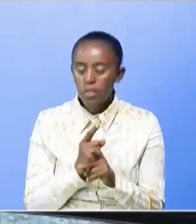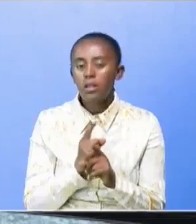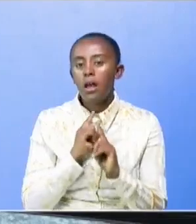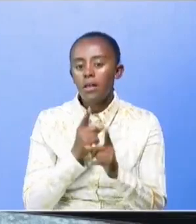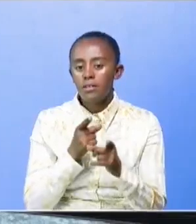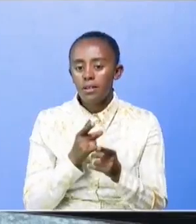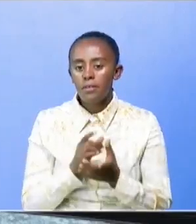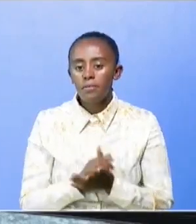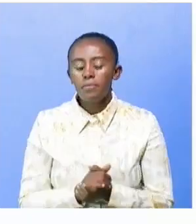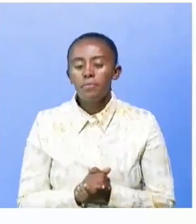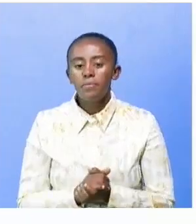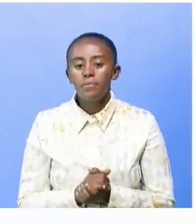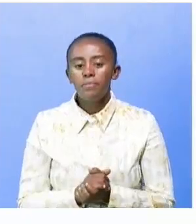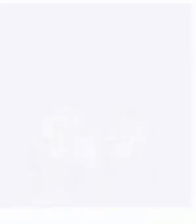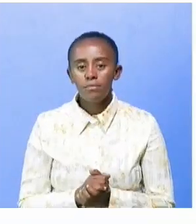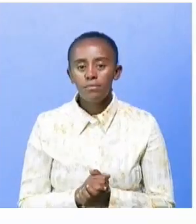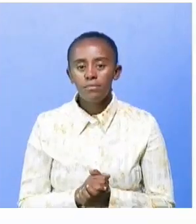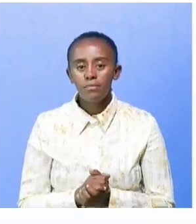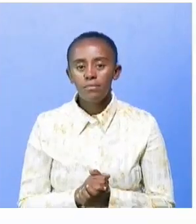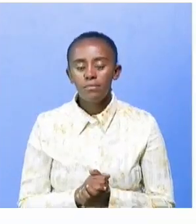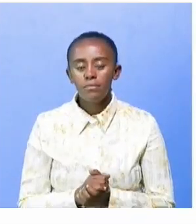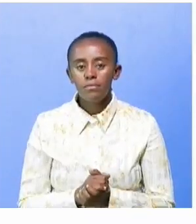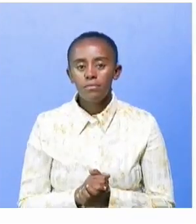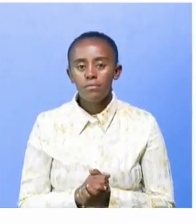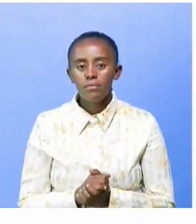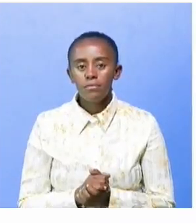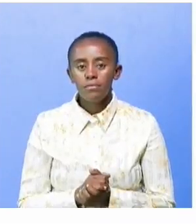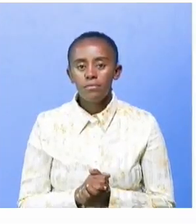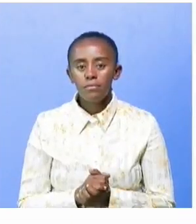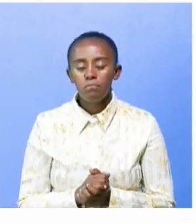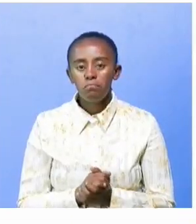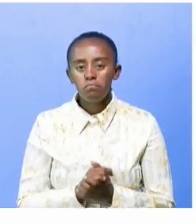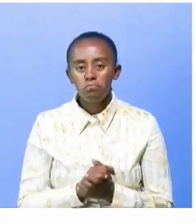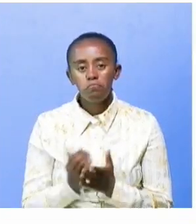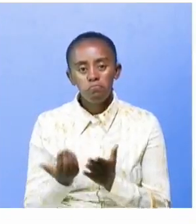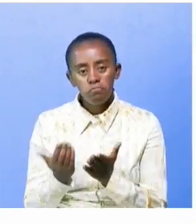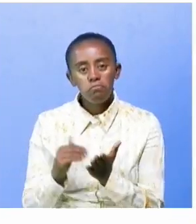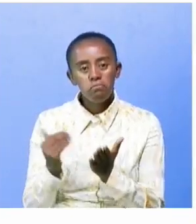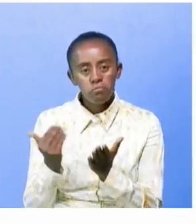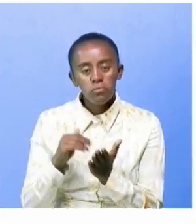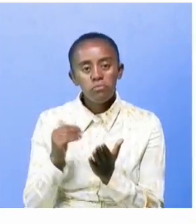answers. Number 1, regular